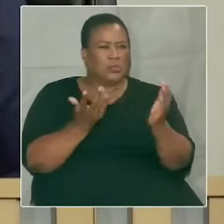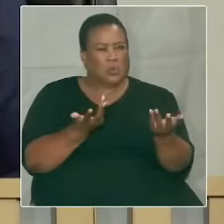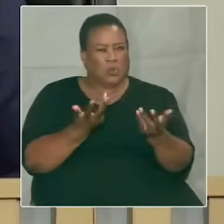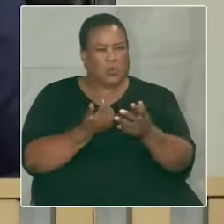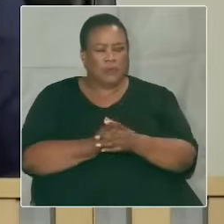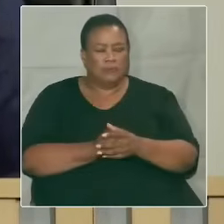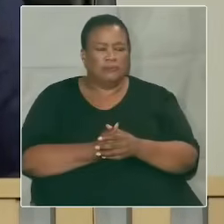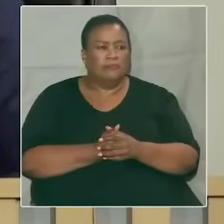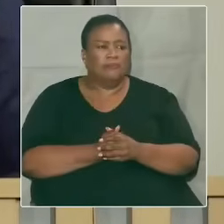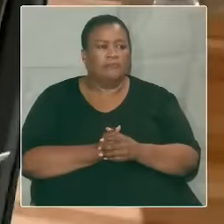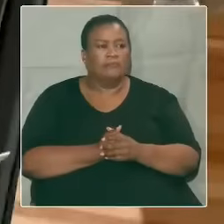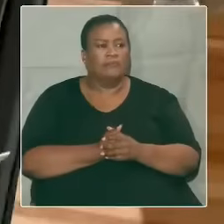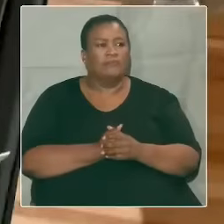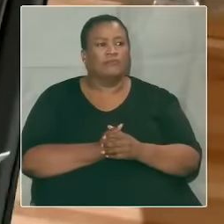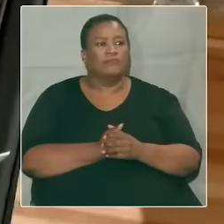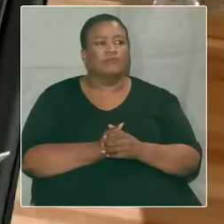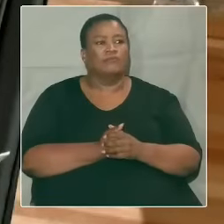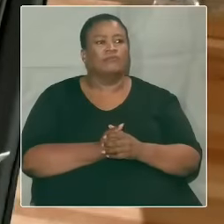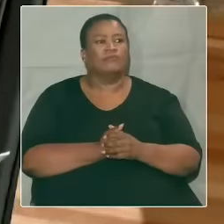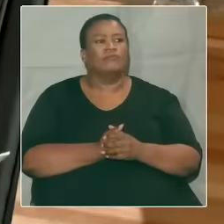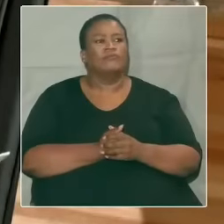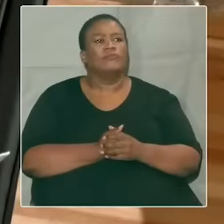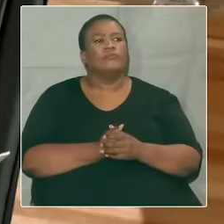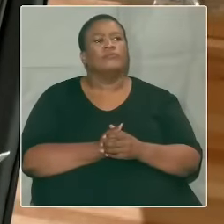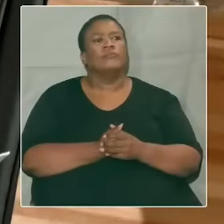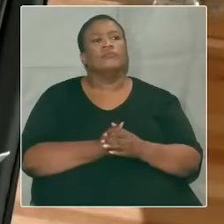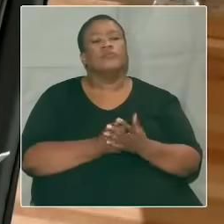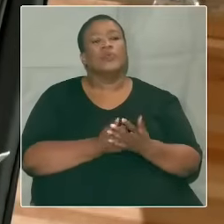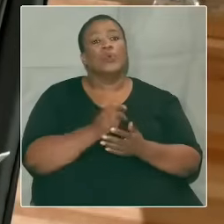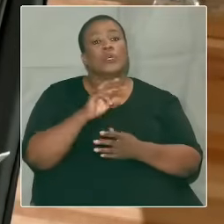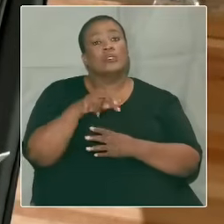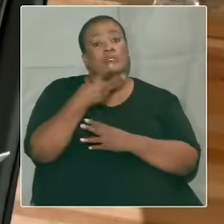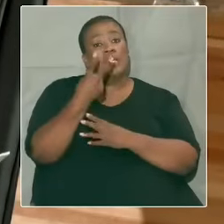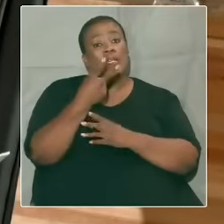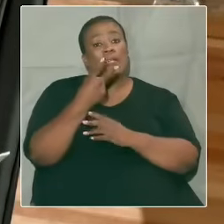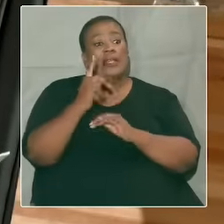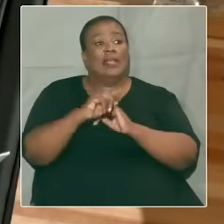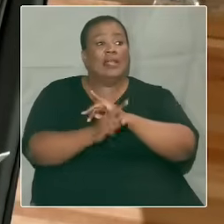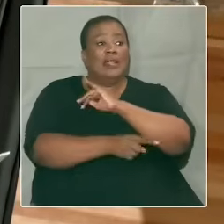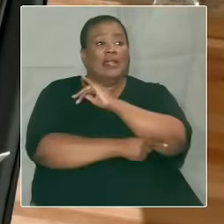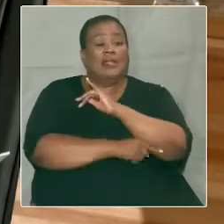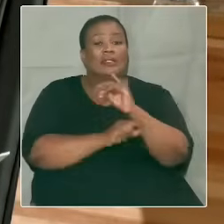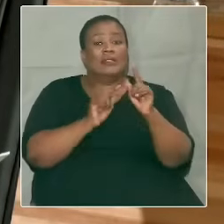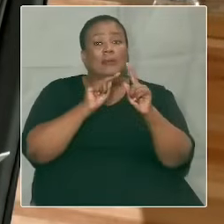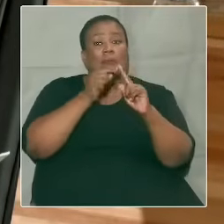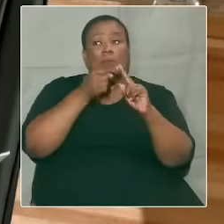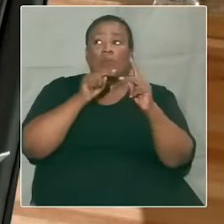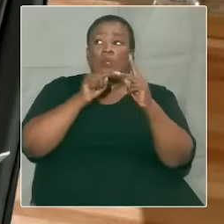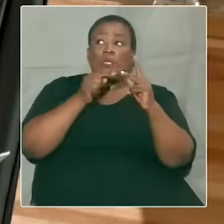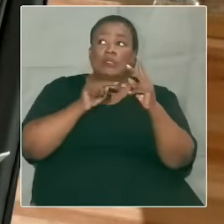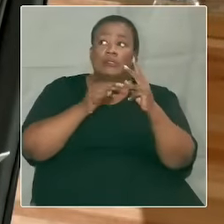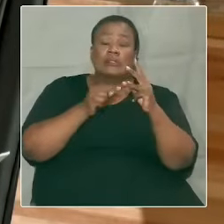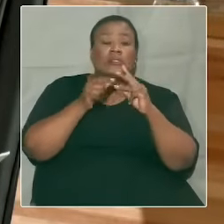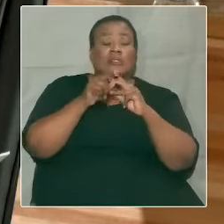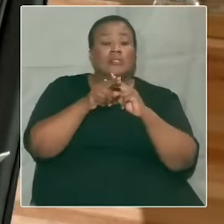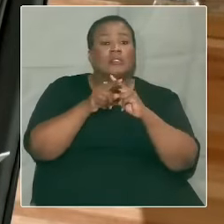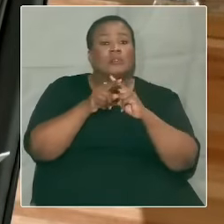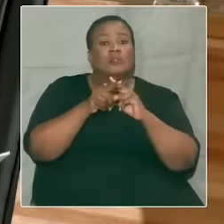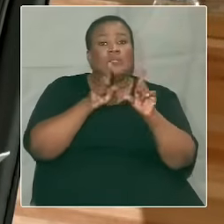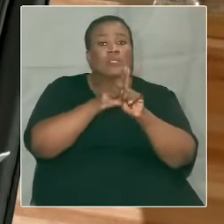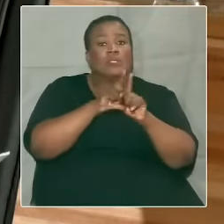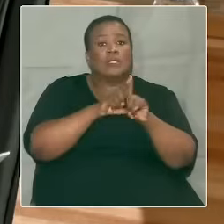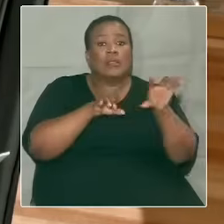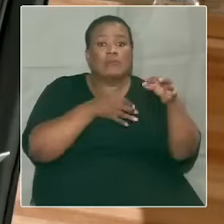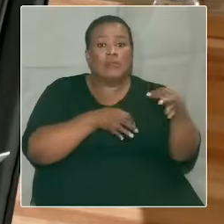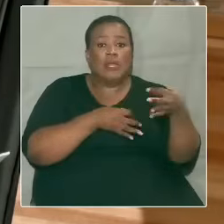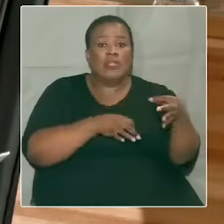And if you look at the second last bullet on that page, it says the status report will